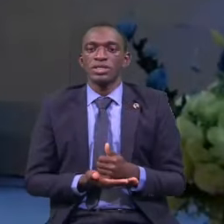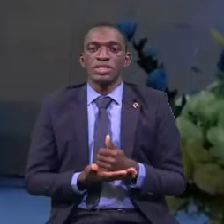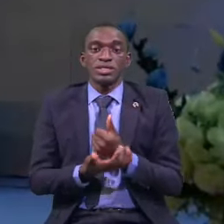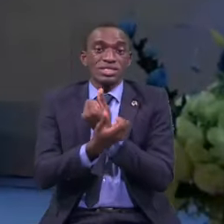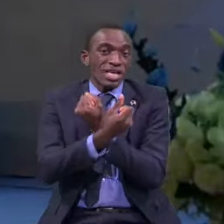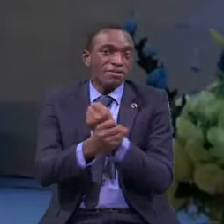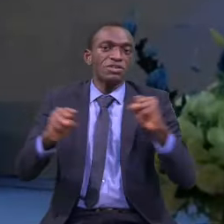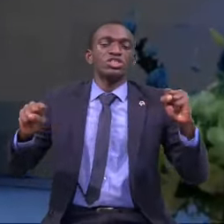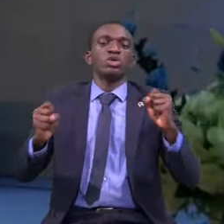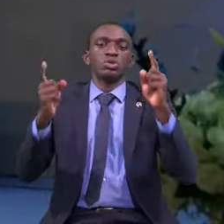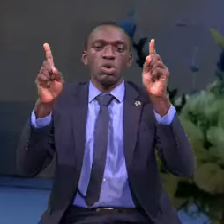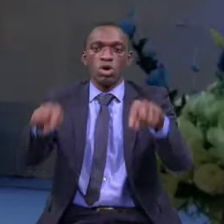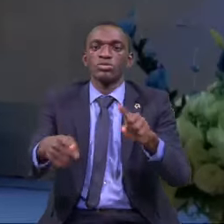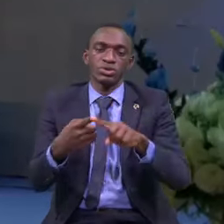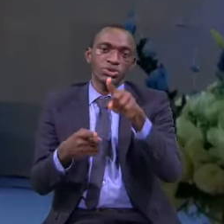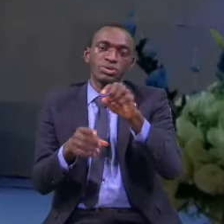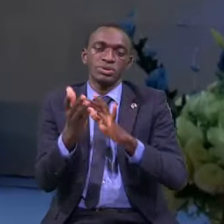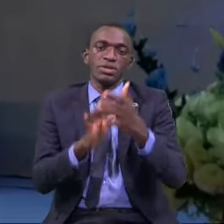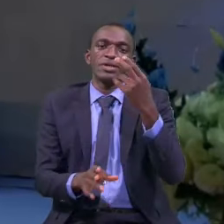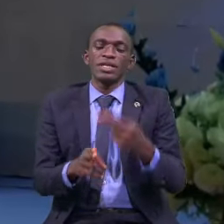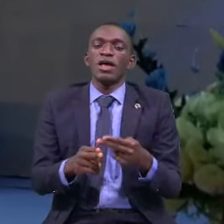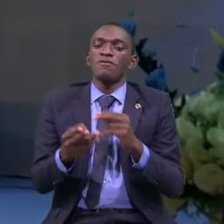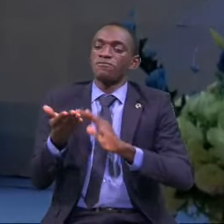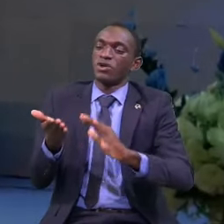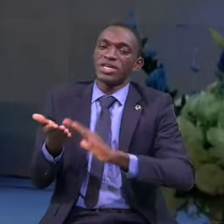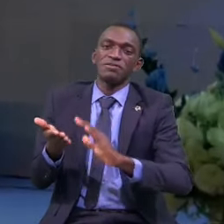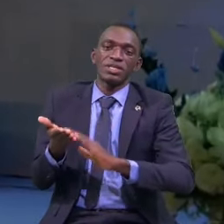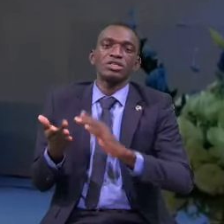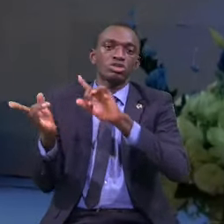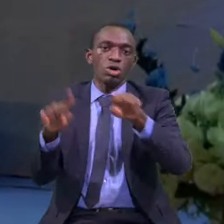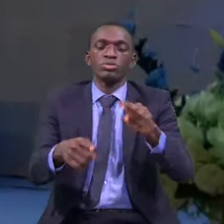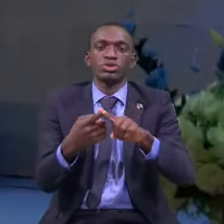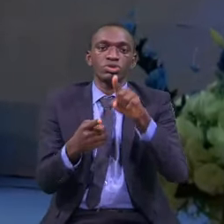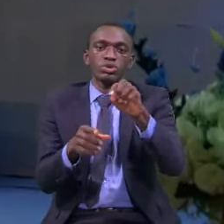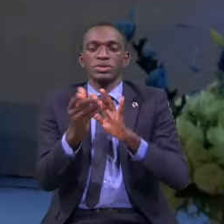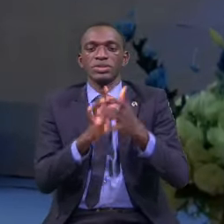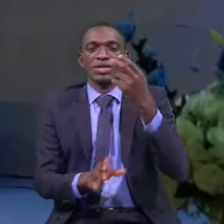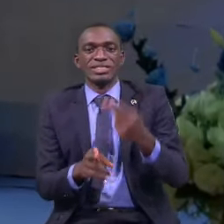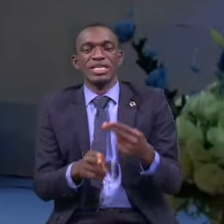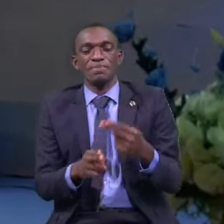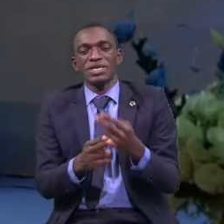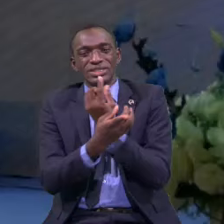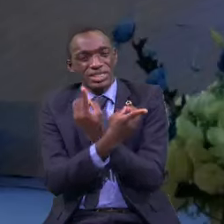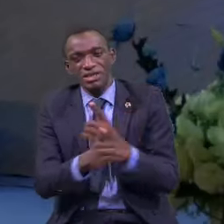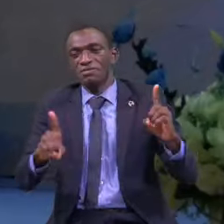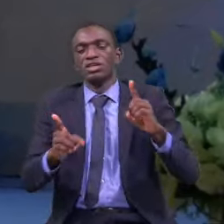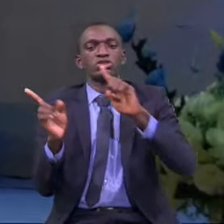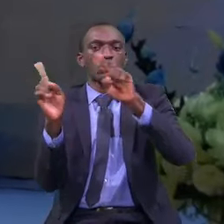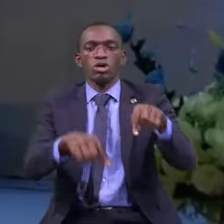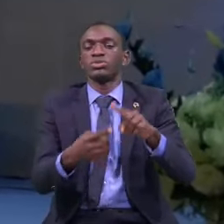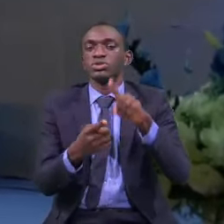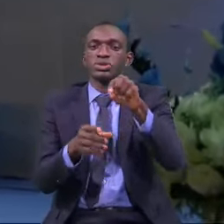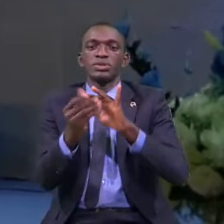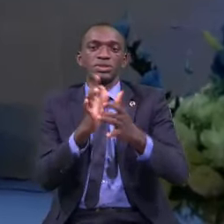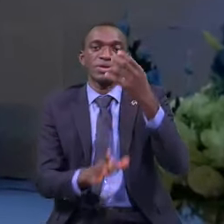Salvation comes to you. Forgiveness comes to you. Deliverance comes to you.